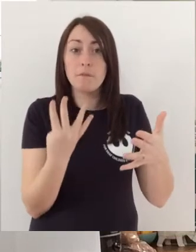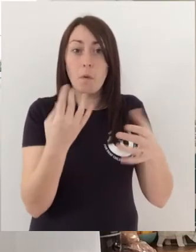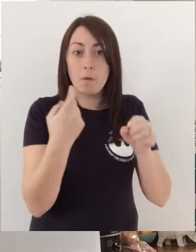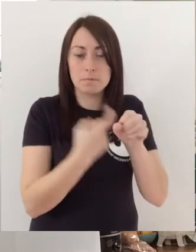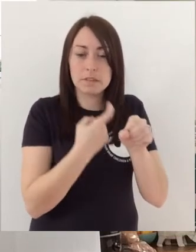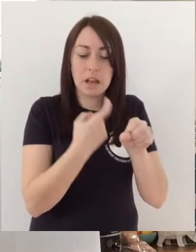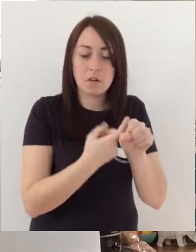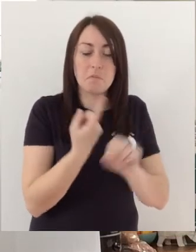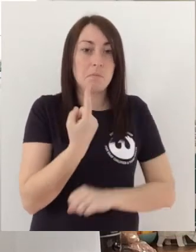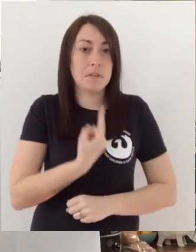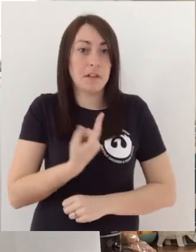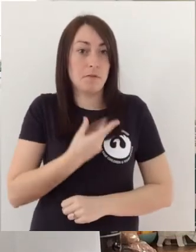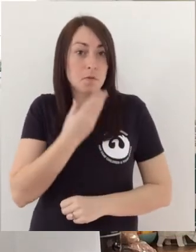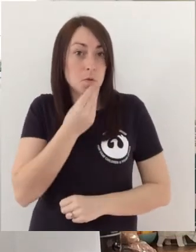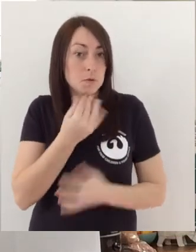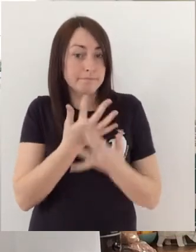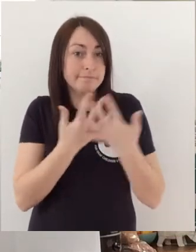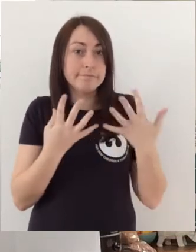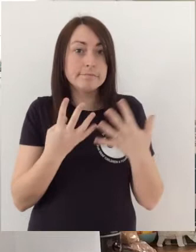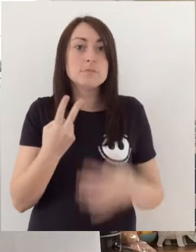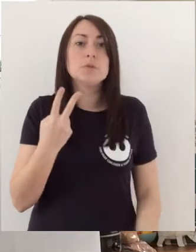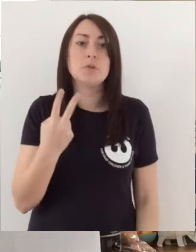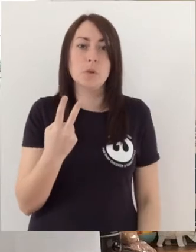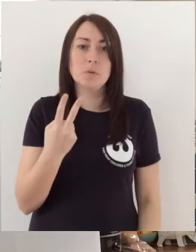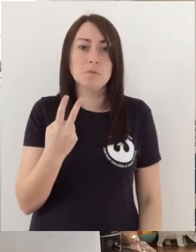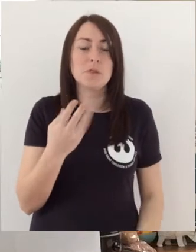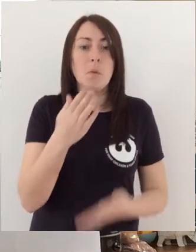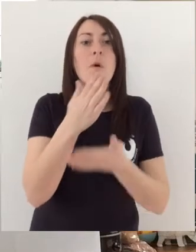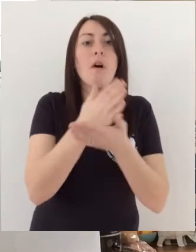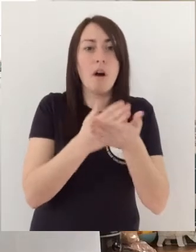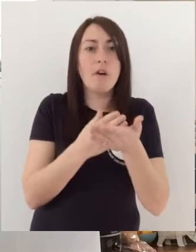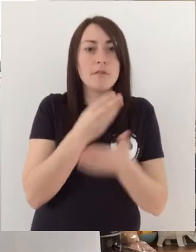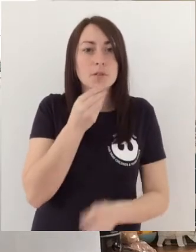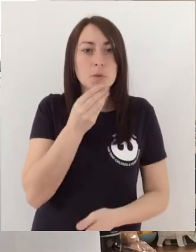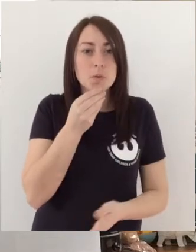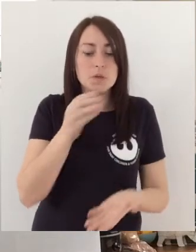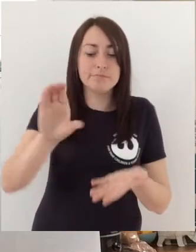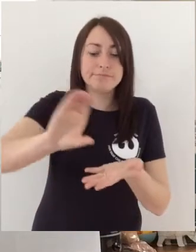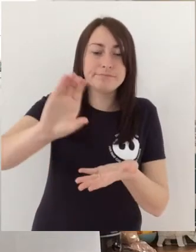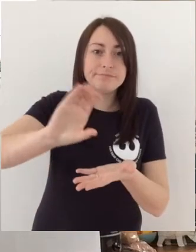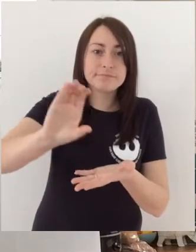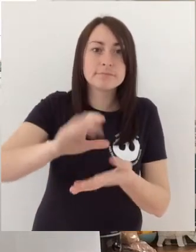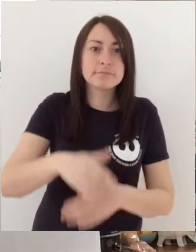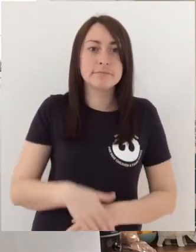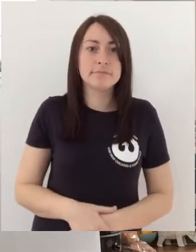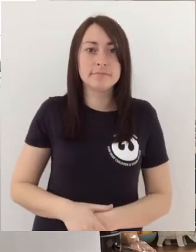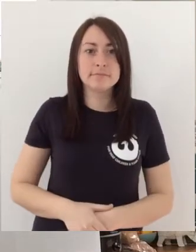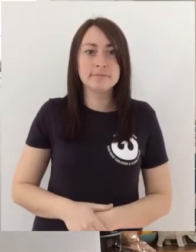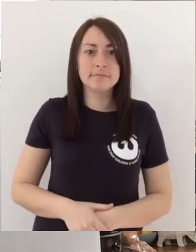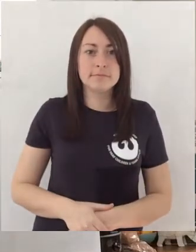4 large potatoes. But I've only used 2, so I'm going to just pour on roughly half of the packet.